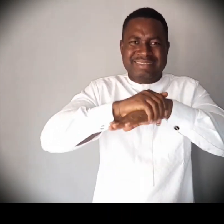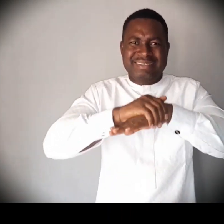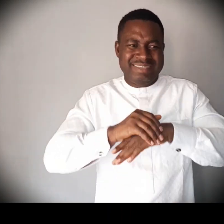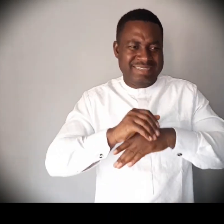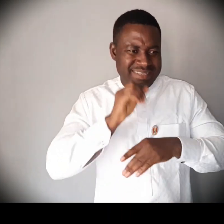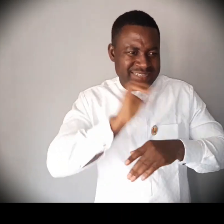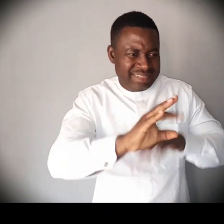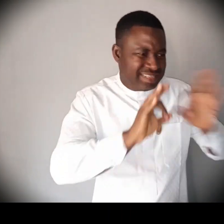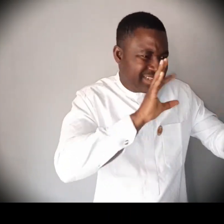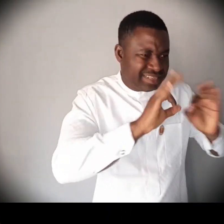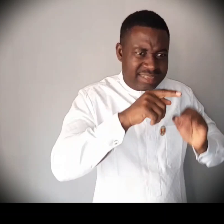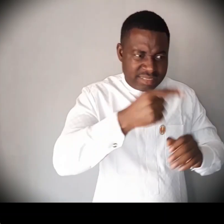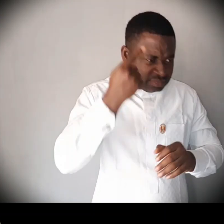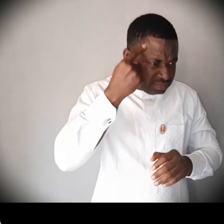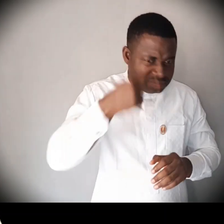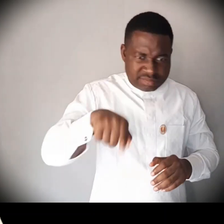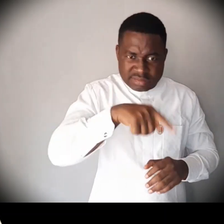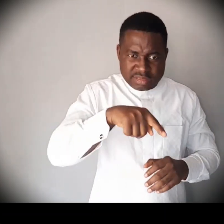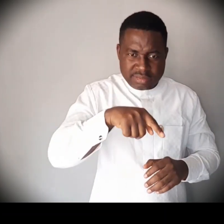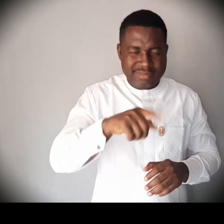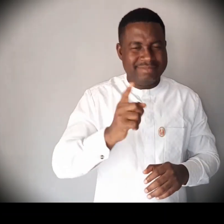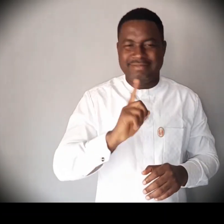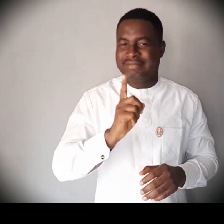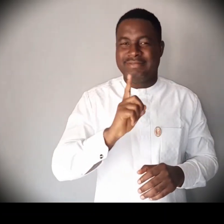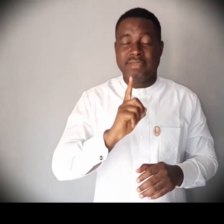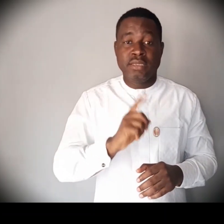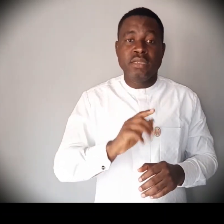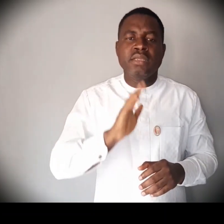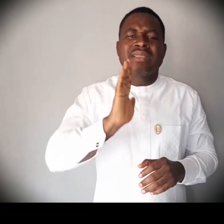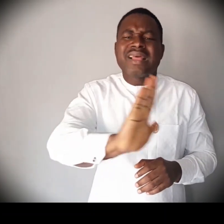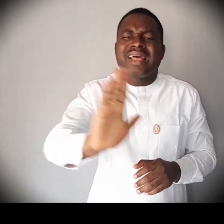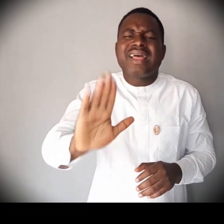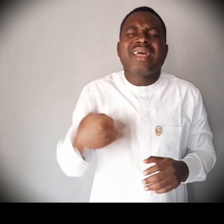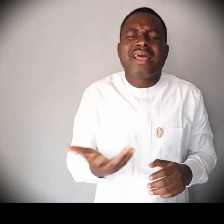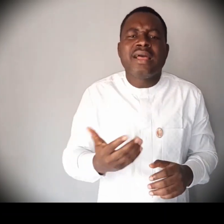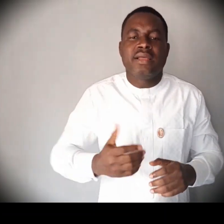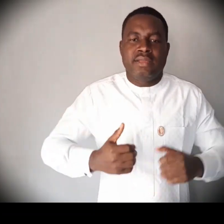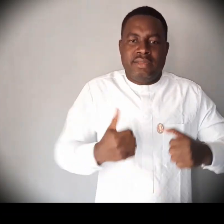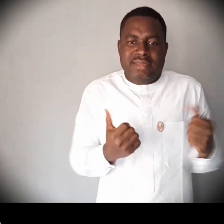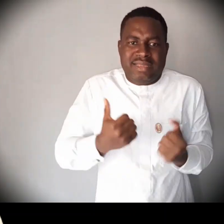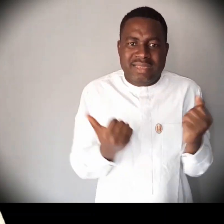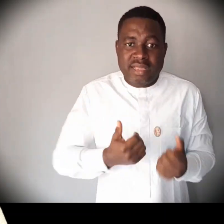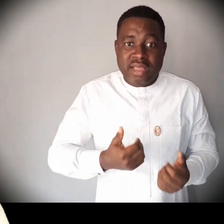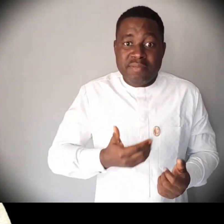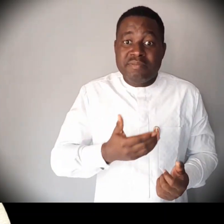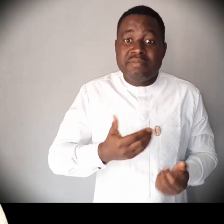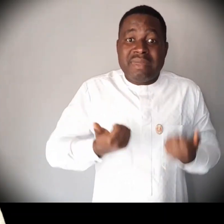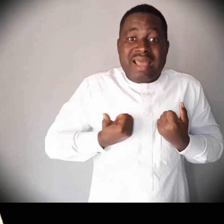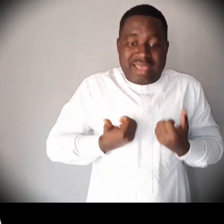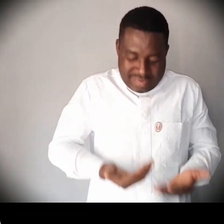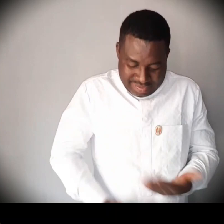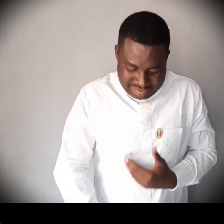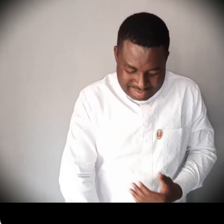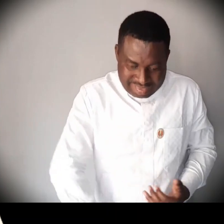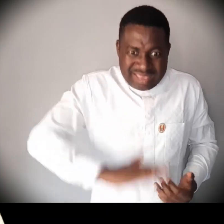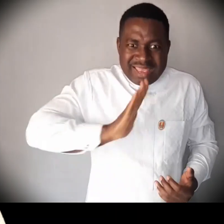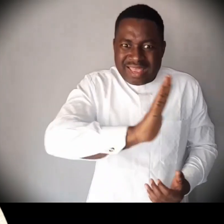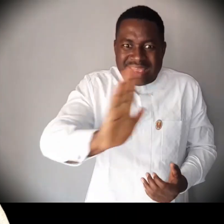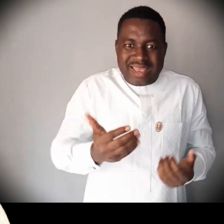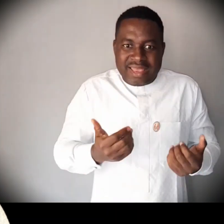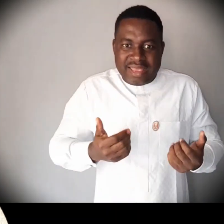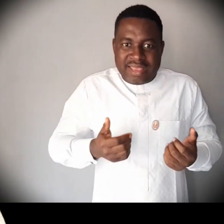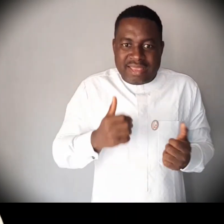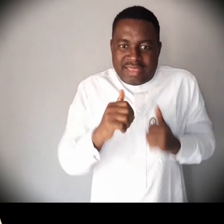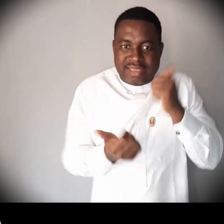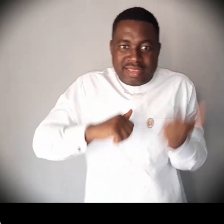ways about this. The confusion associated with this linguistic crisis is such that requires lots